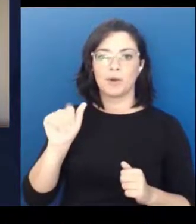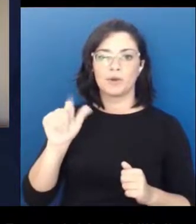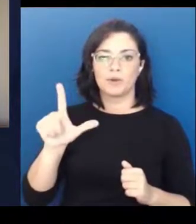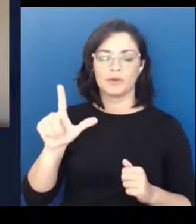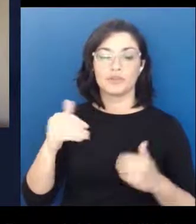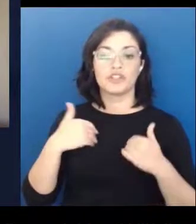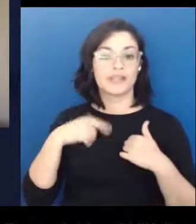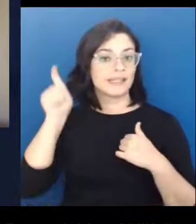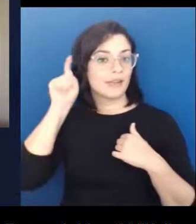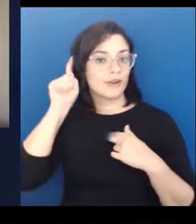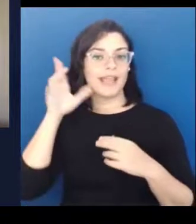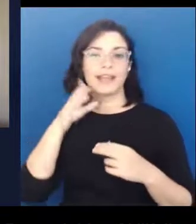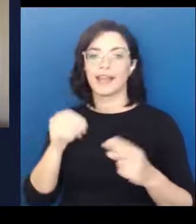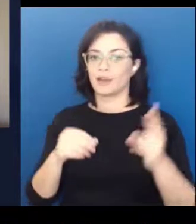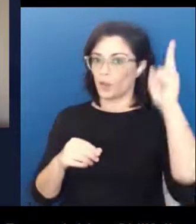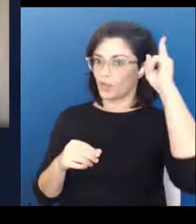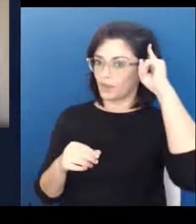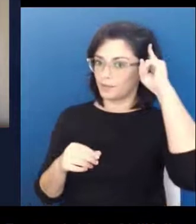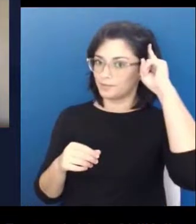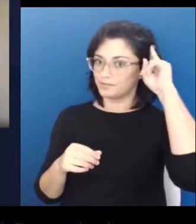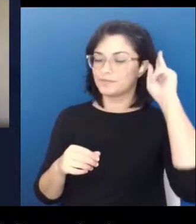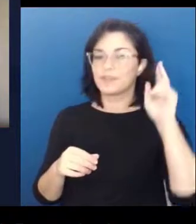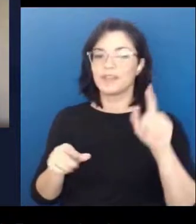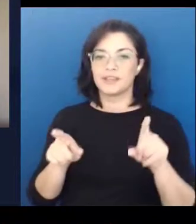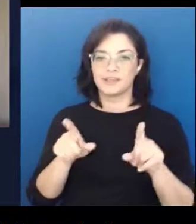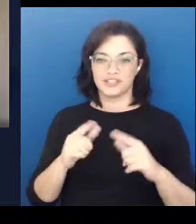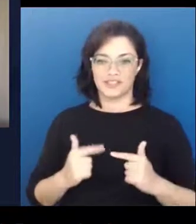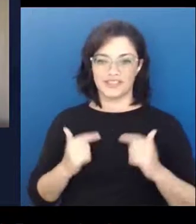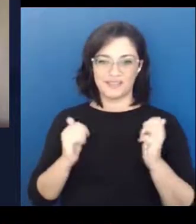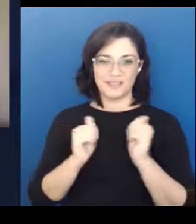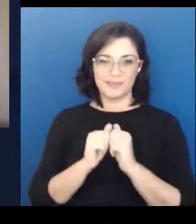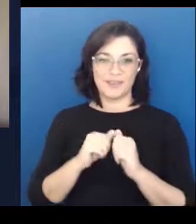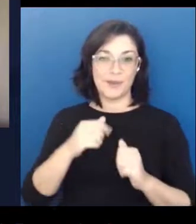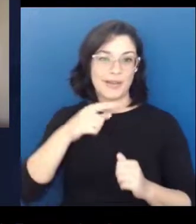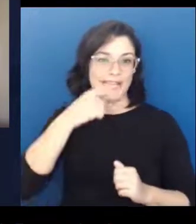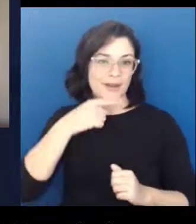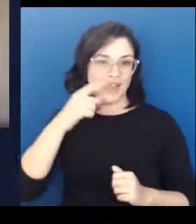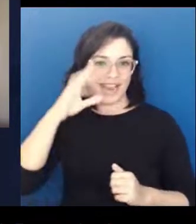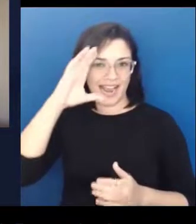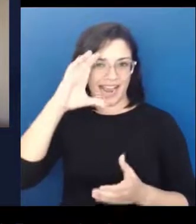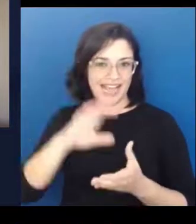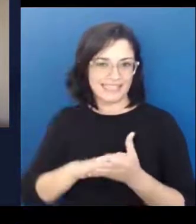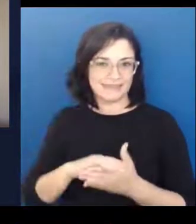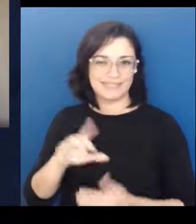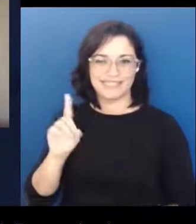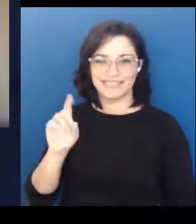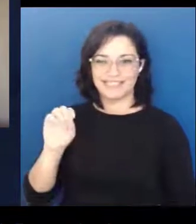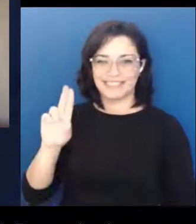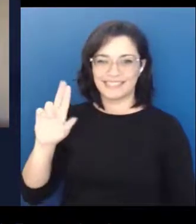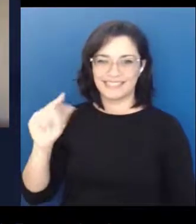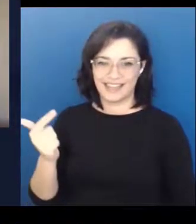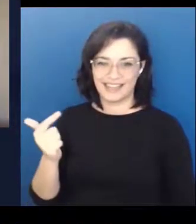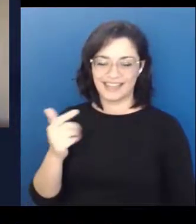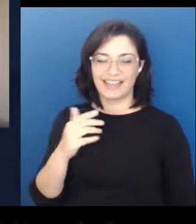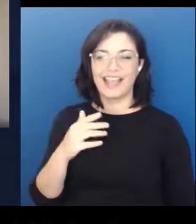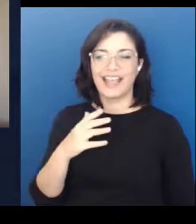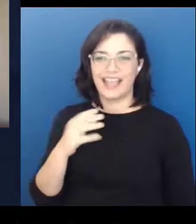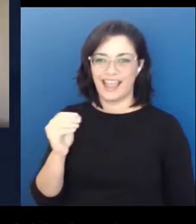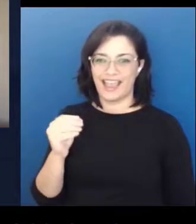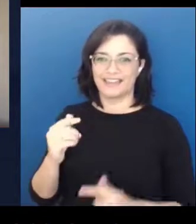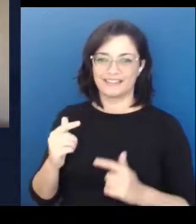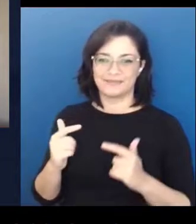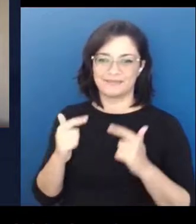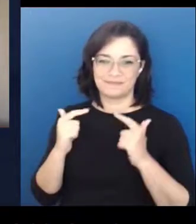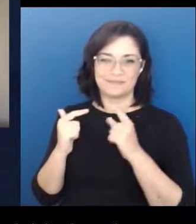as the hearing husband, on Vancouver Island, where they live in hope of visits from their children and grandchildren. Gail, thank you